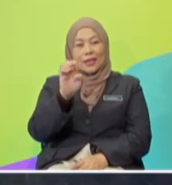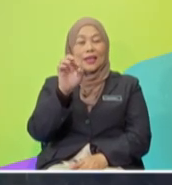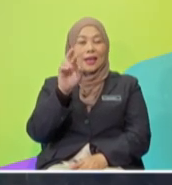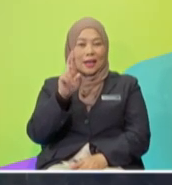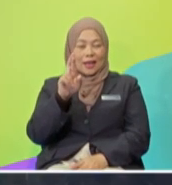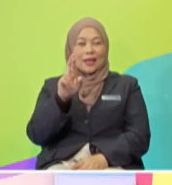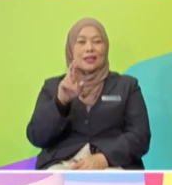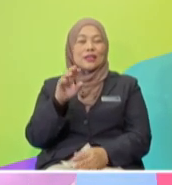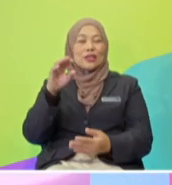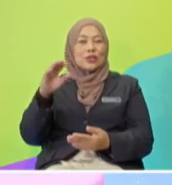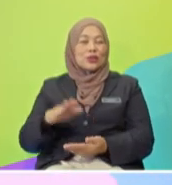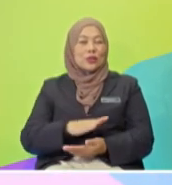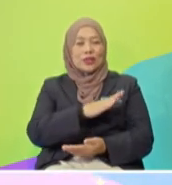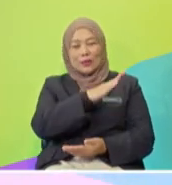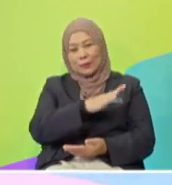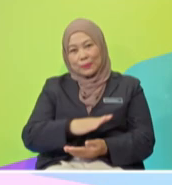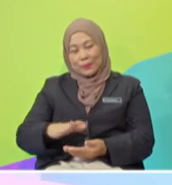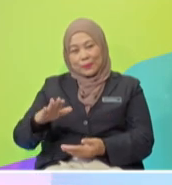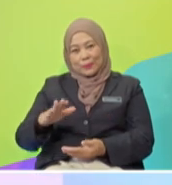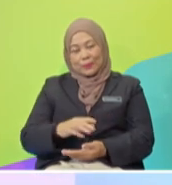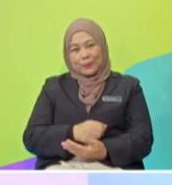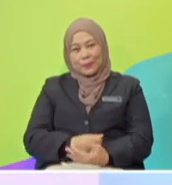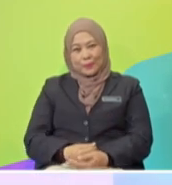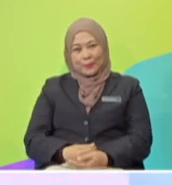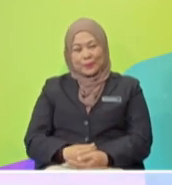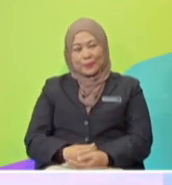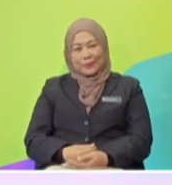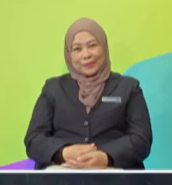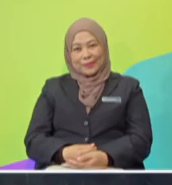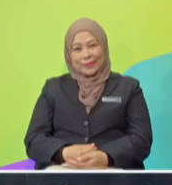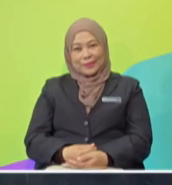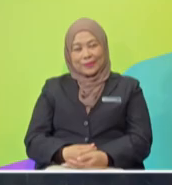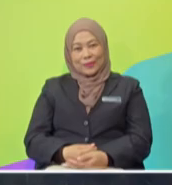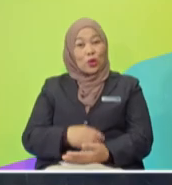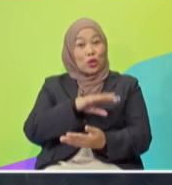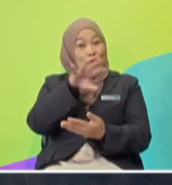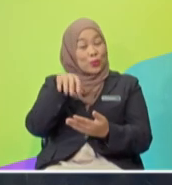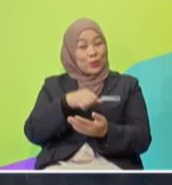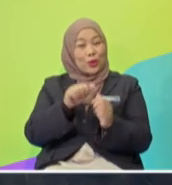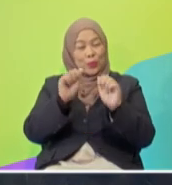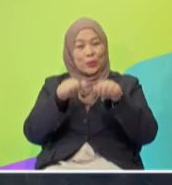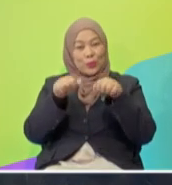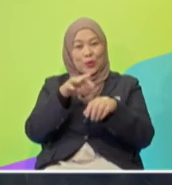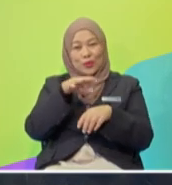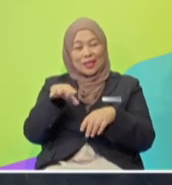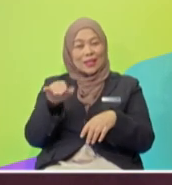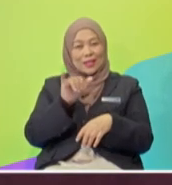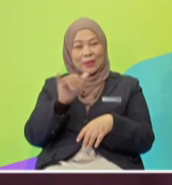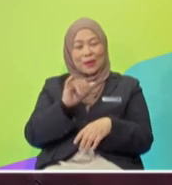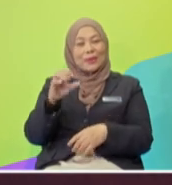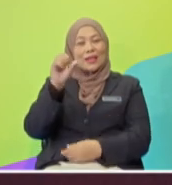S-C-O-O-T-E-R. Scooter. Okay, Chris, it's your turn. All right, everyone, let's spell it together.